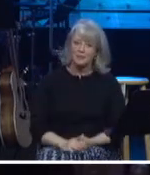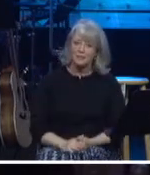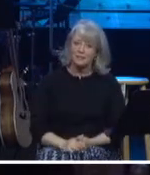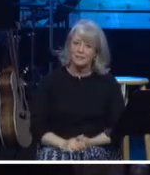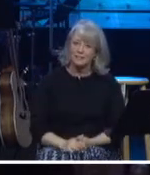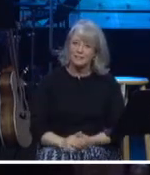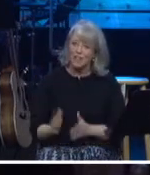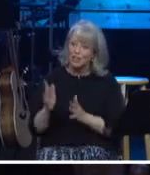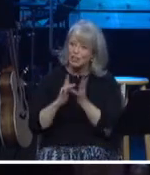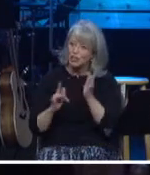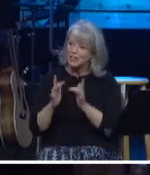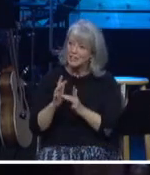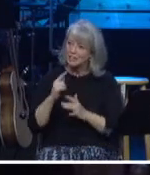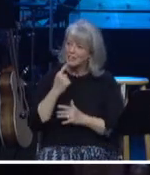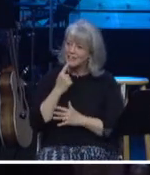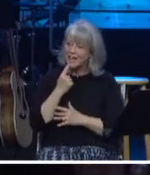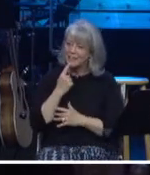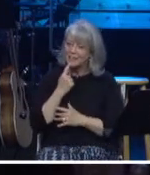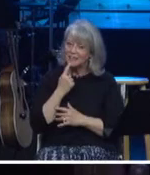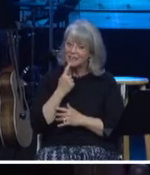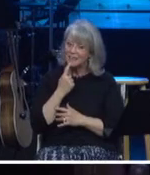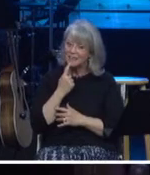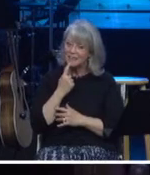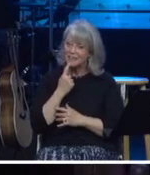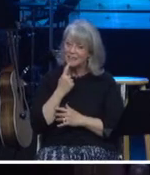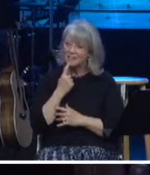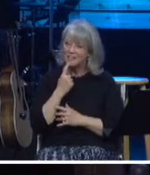And Jesus says here the two are mutually exclusive.